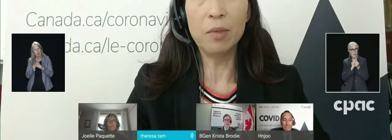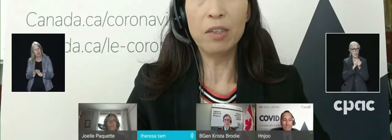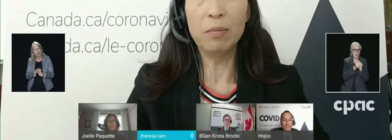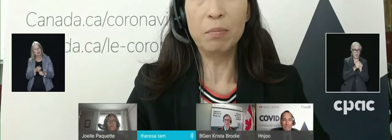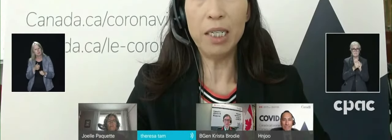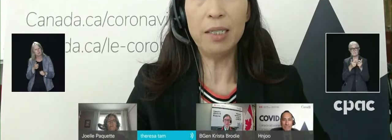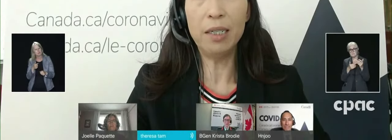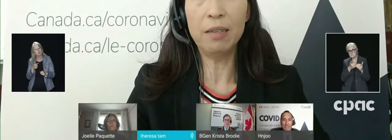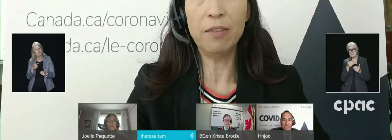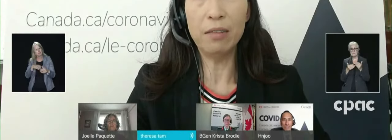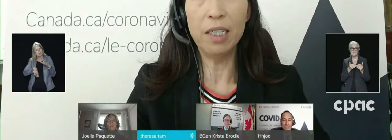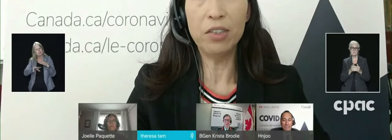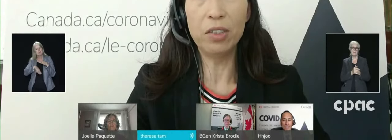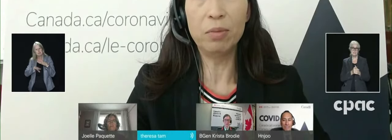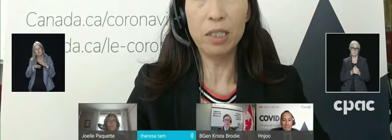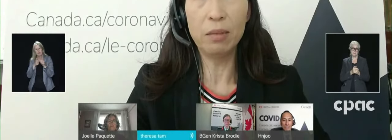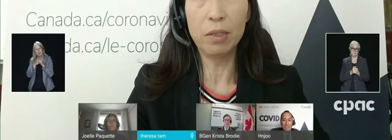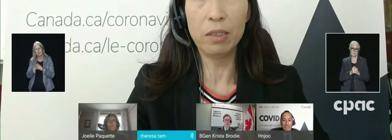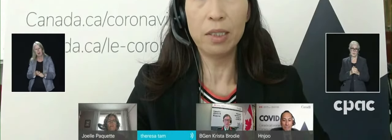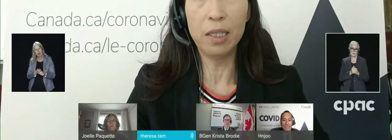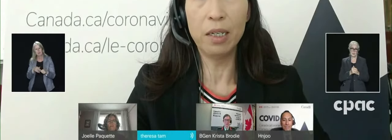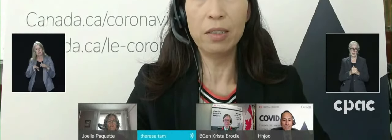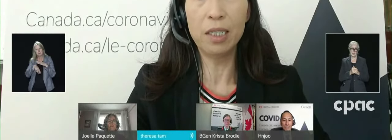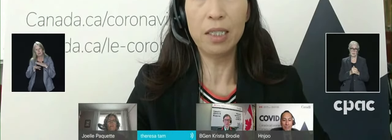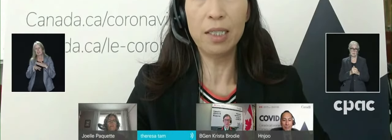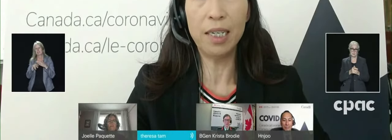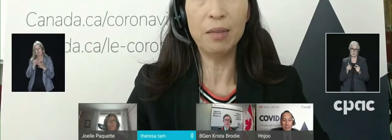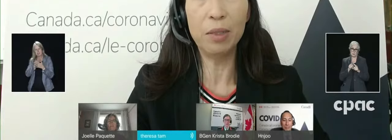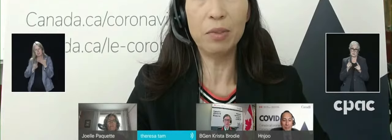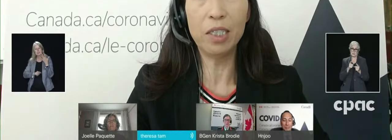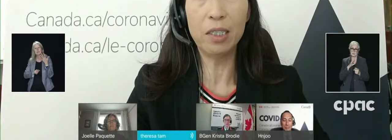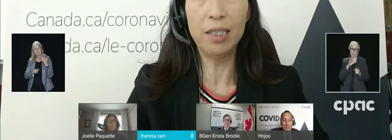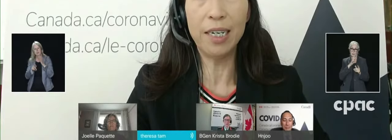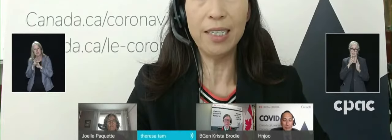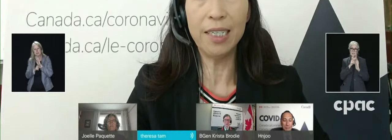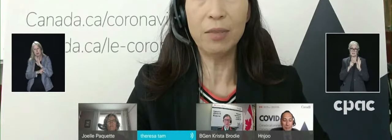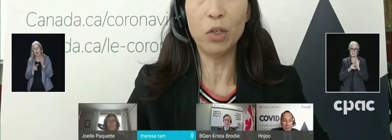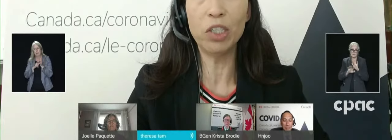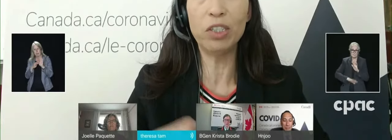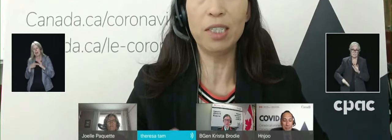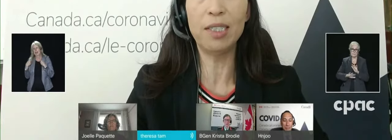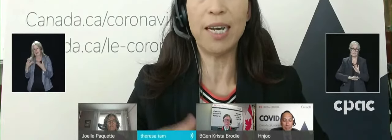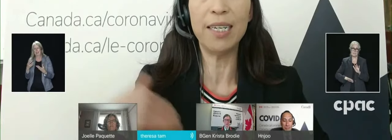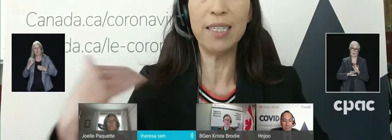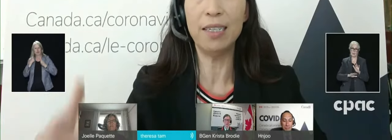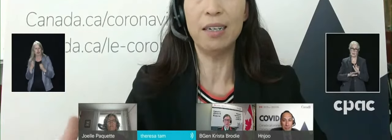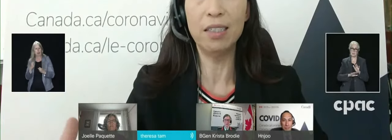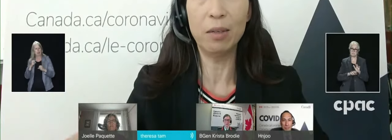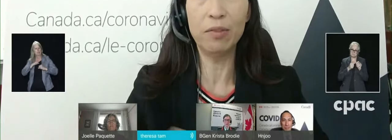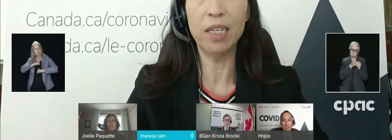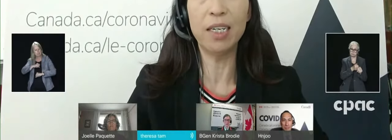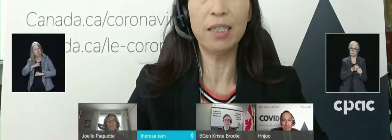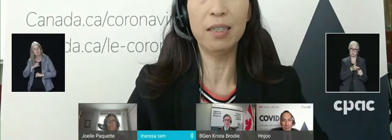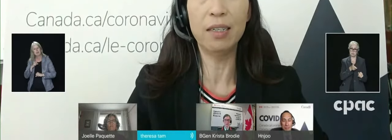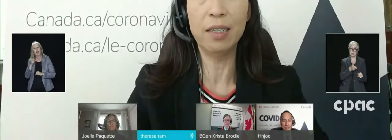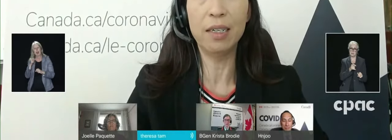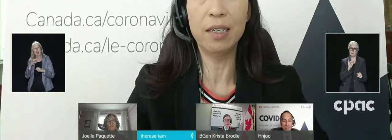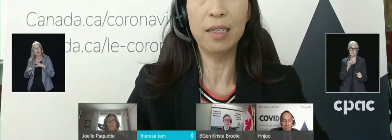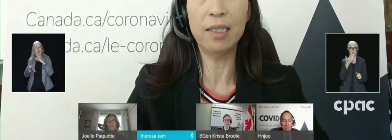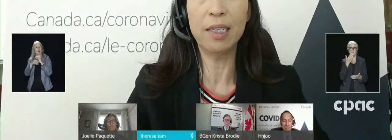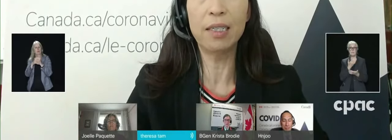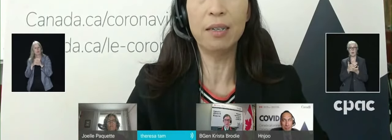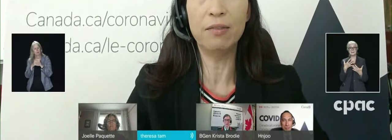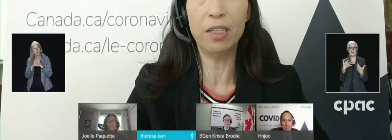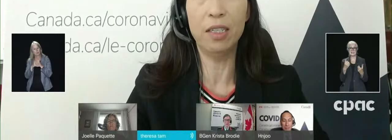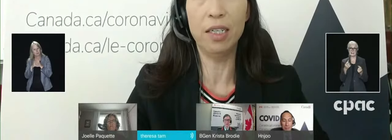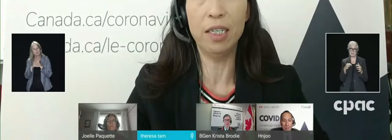learned some of the basic foundational principles, and those are going to stand people in good stead. And then what you're doing is adding on top of that